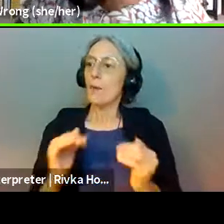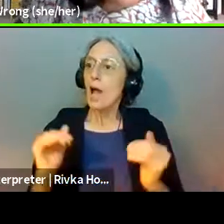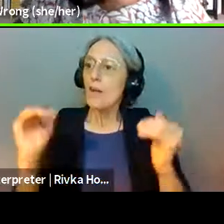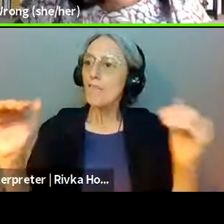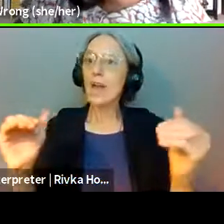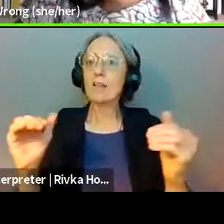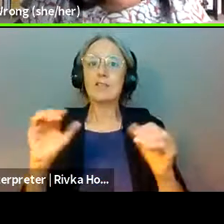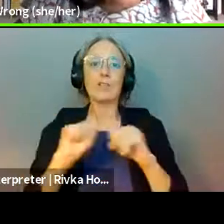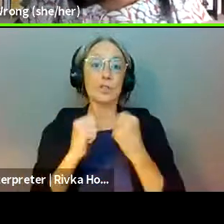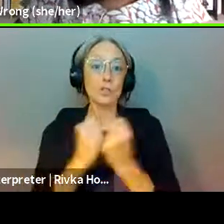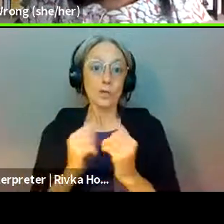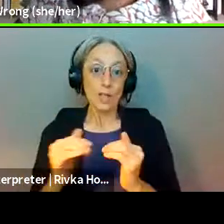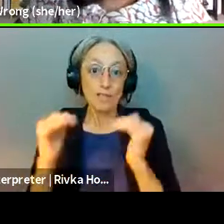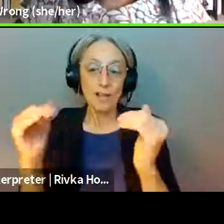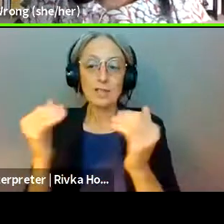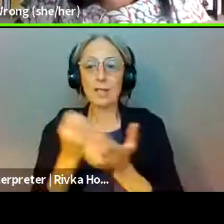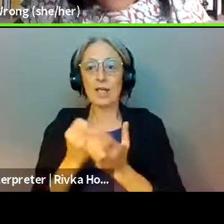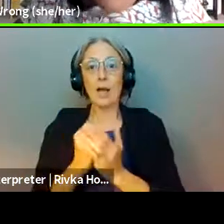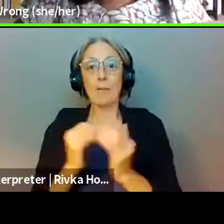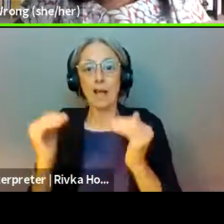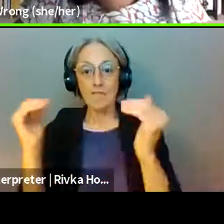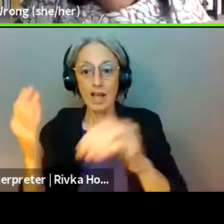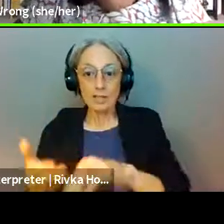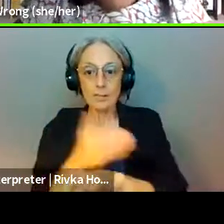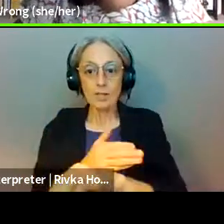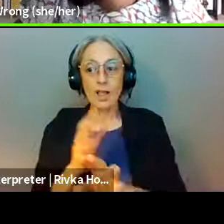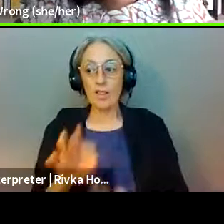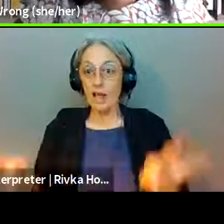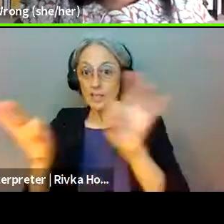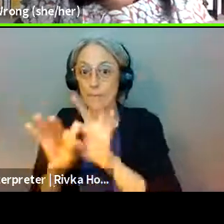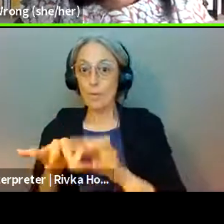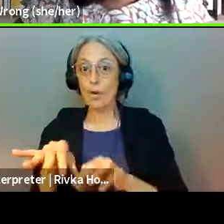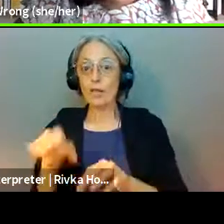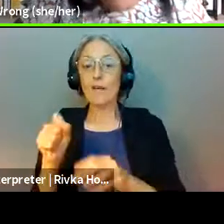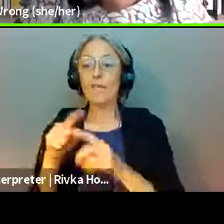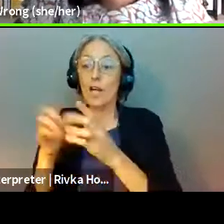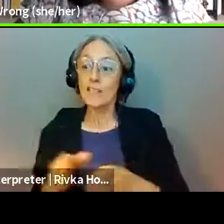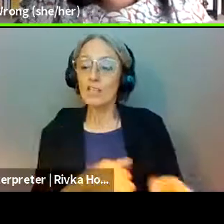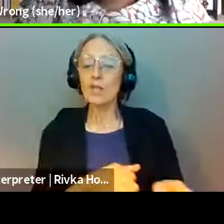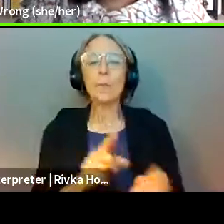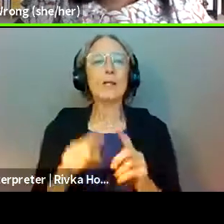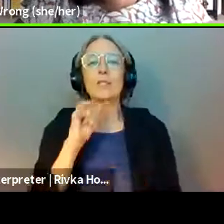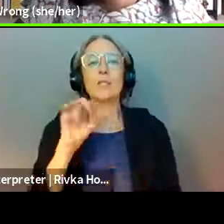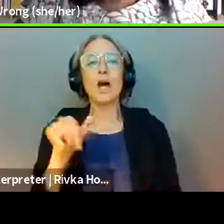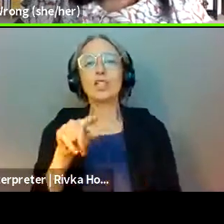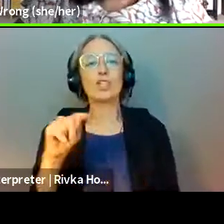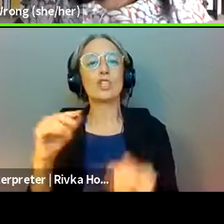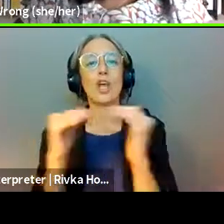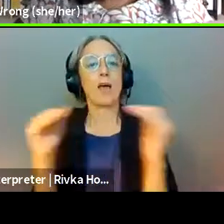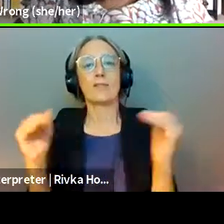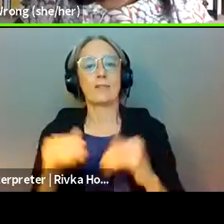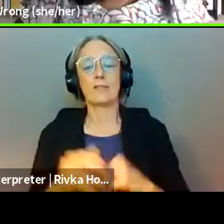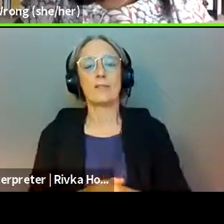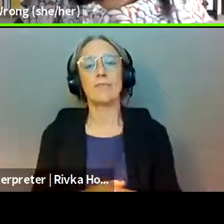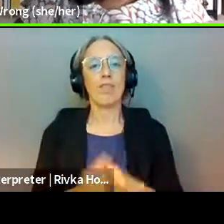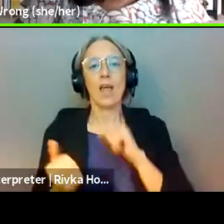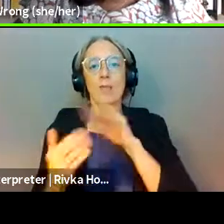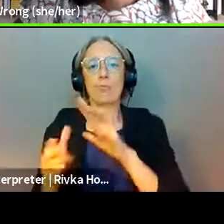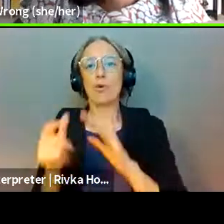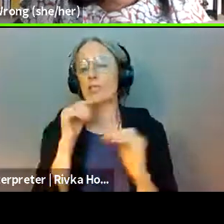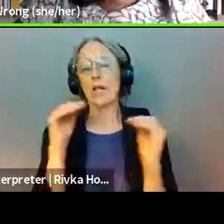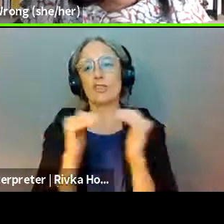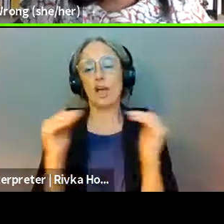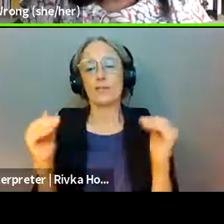that's important too, but it isn't a just framework. And so what we need to do really is, I'd say in this